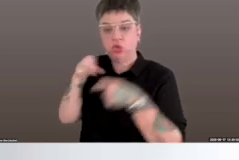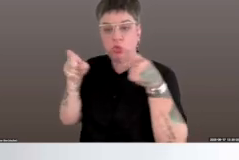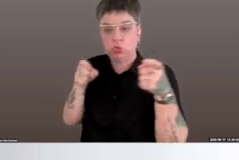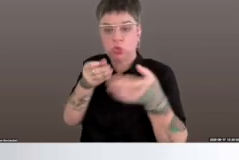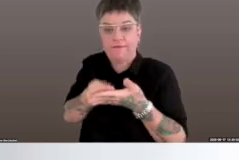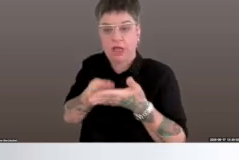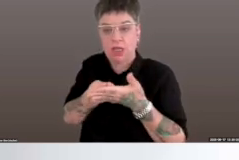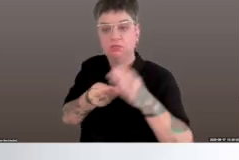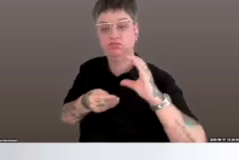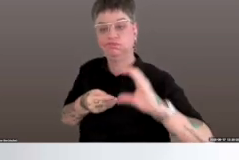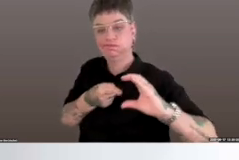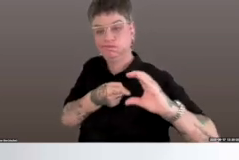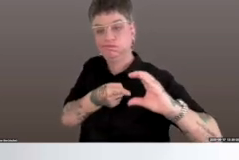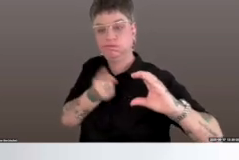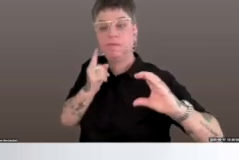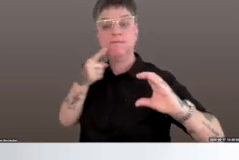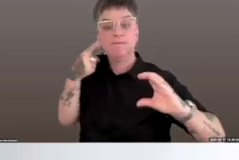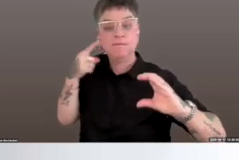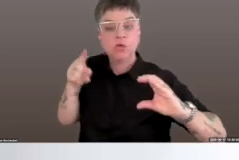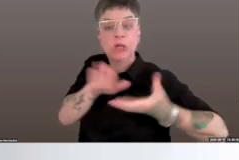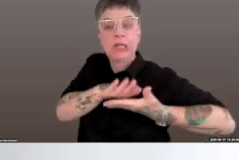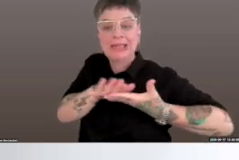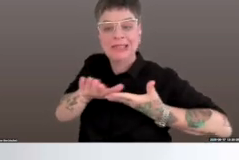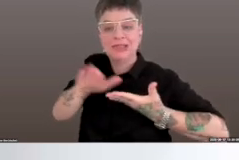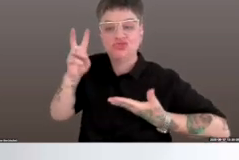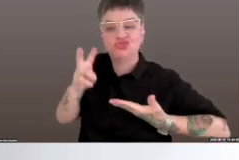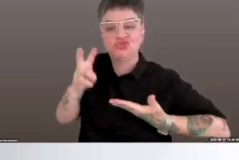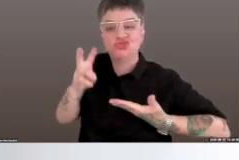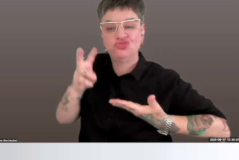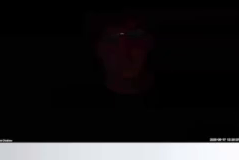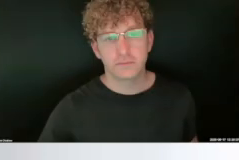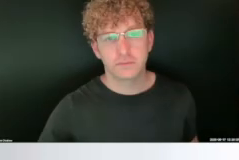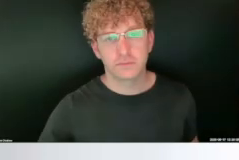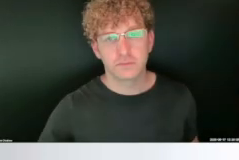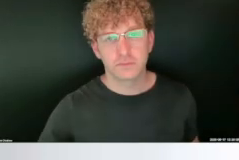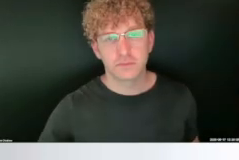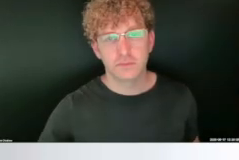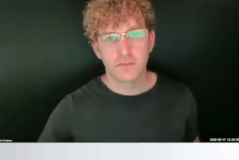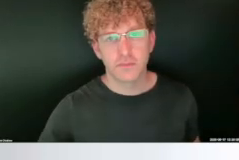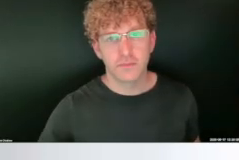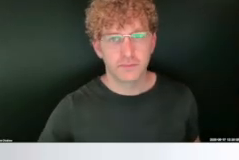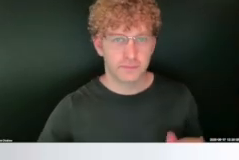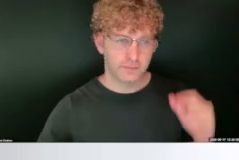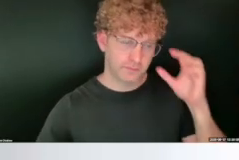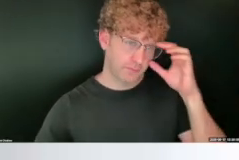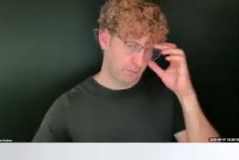and that's for the Clean Truck and Bus Voucher Incentive Program, which is also known as